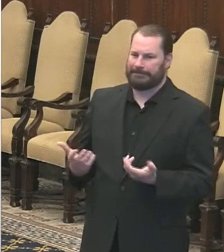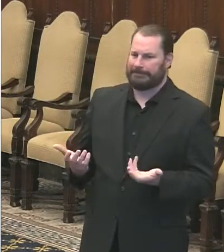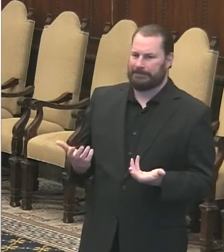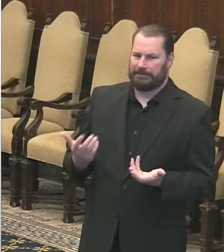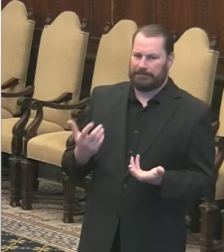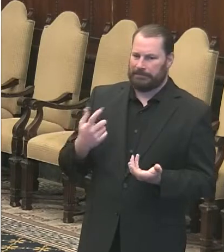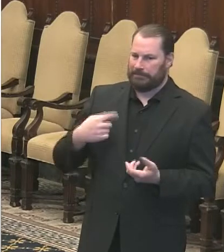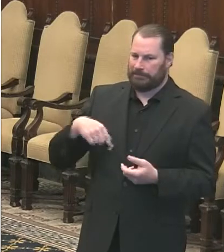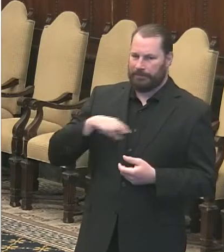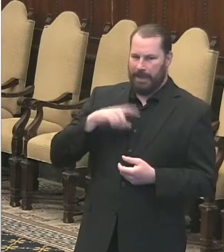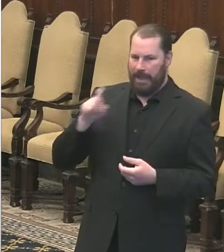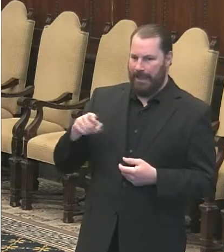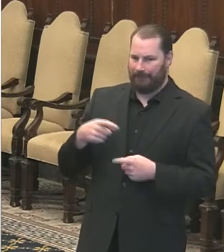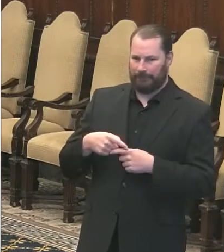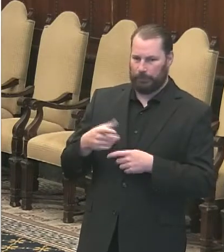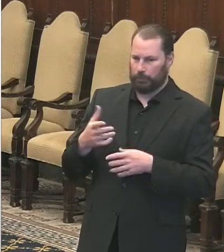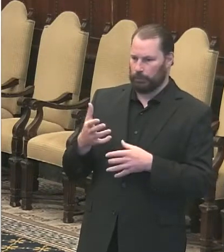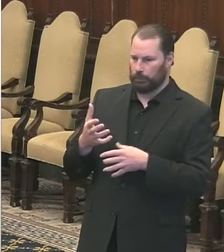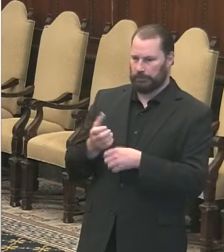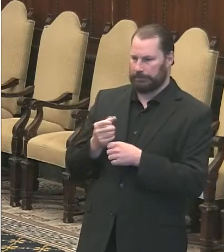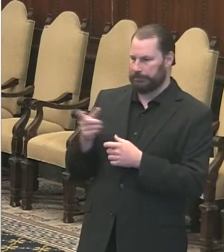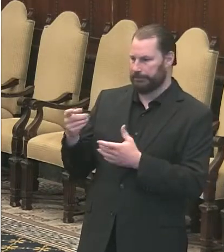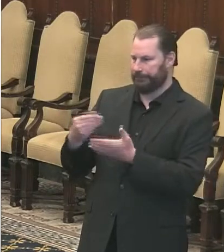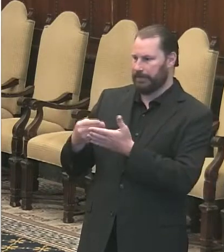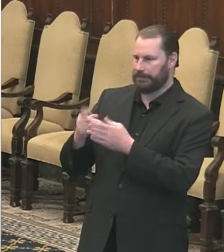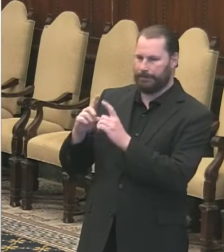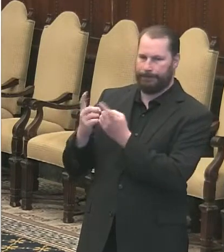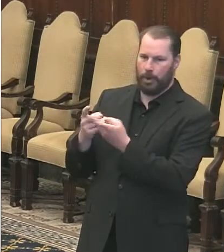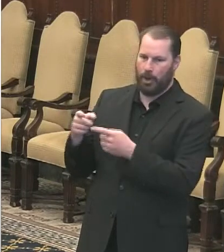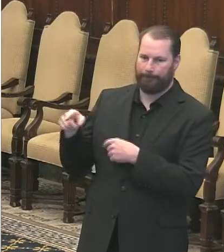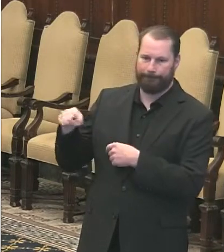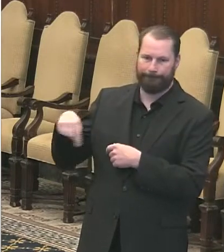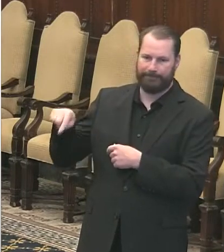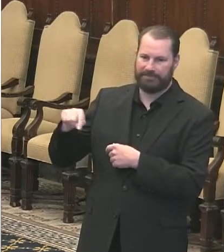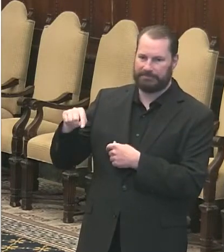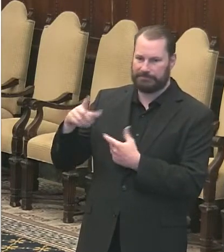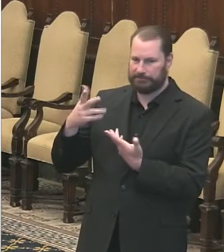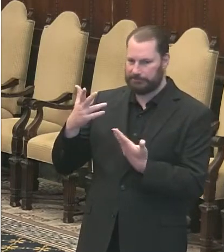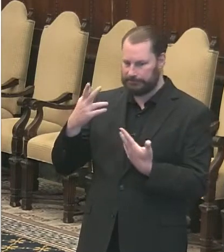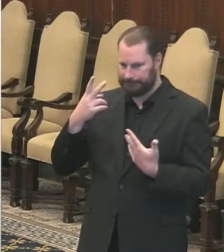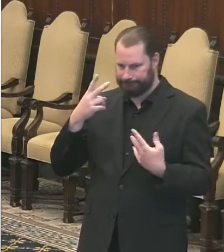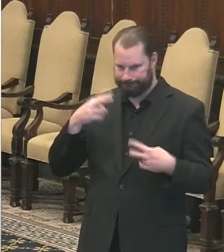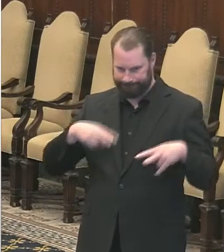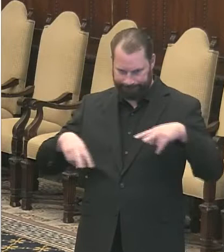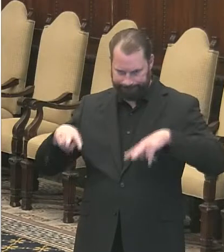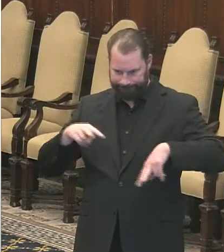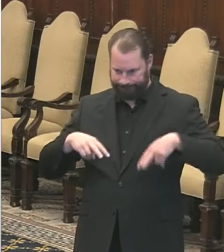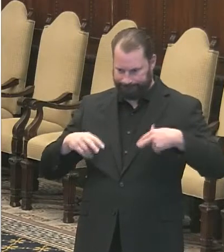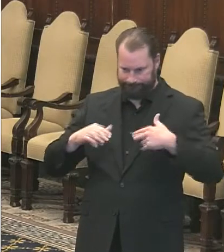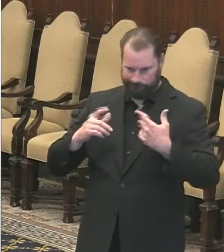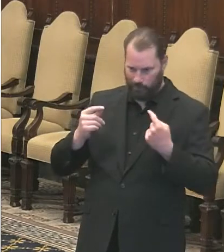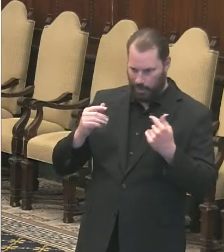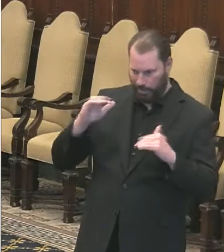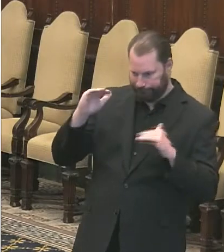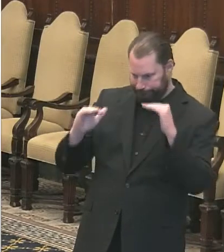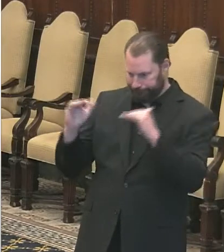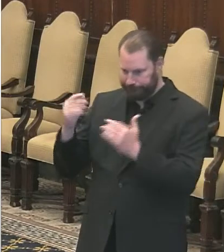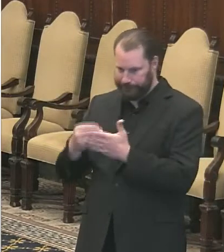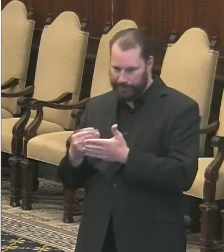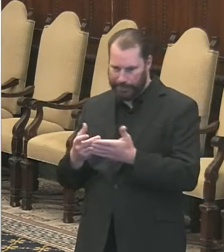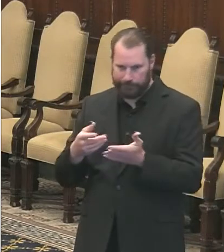see, unless Brian, you know the answer, to get the finance to see how far off we were. I think it's safe to say